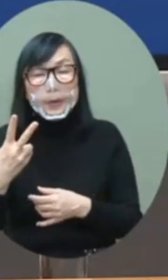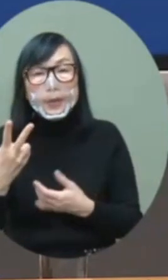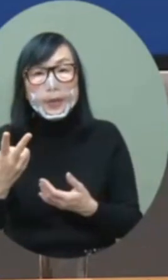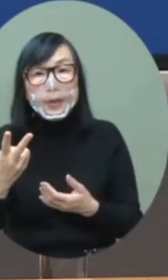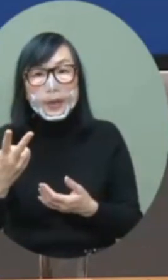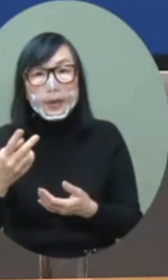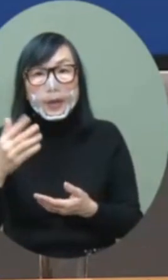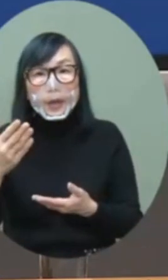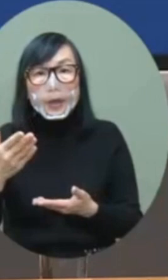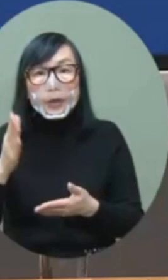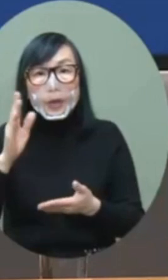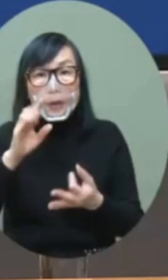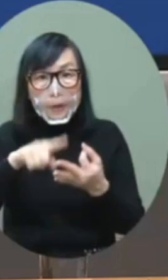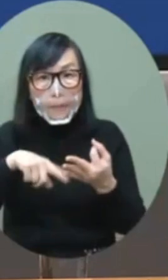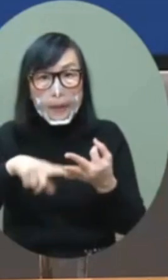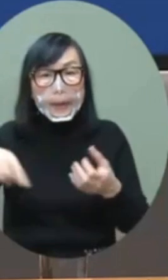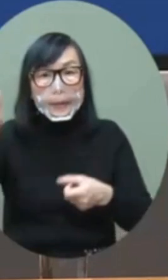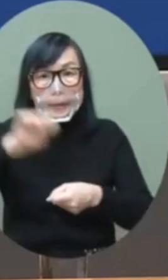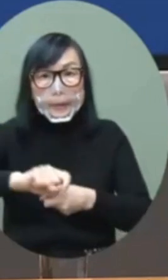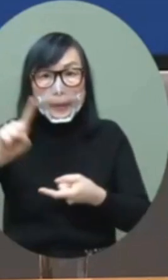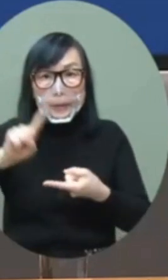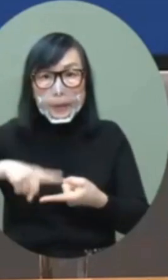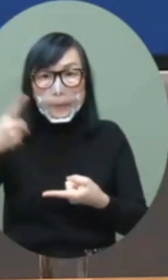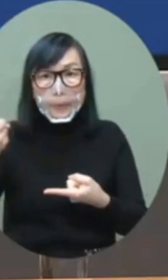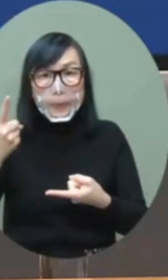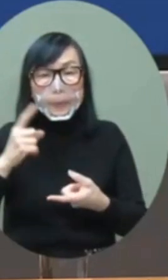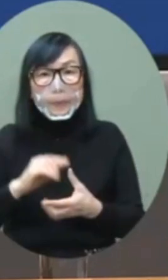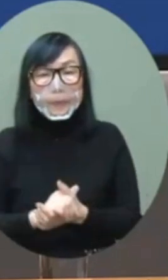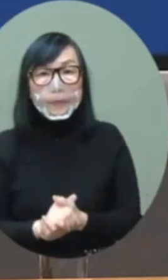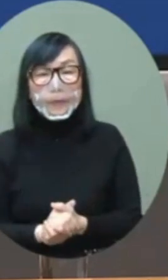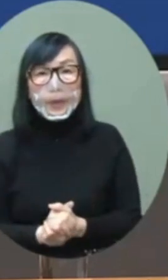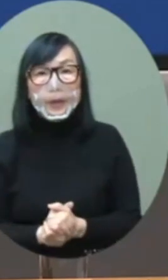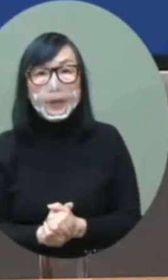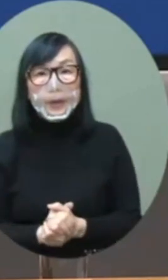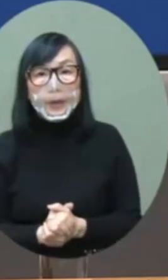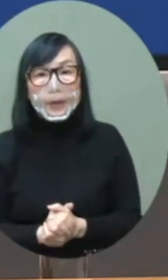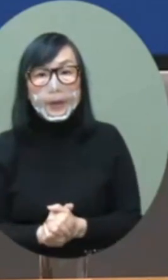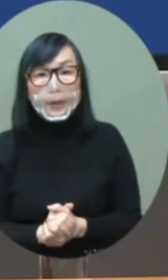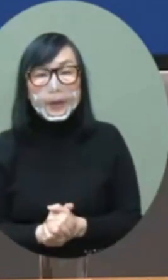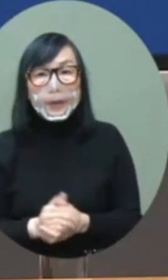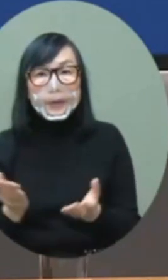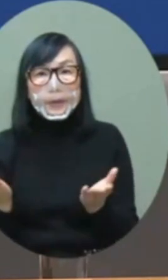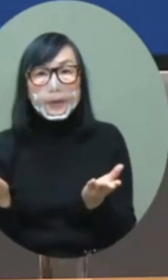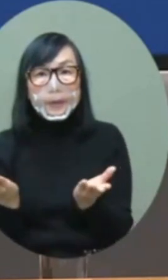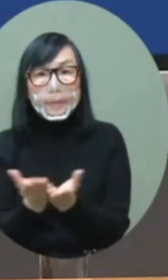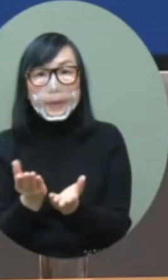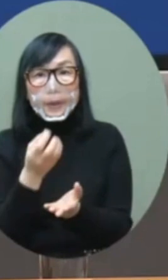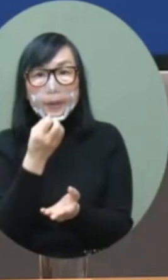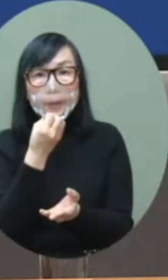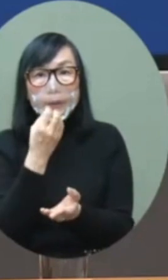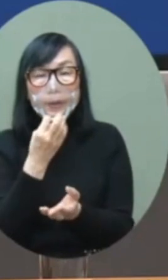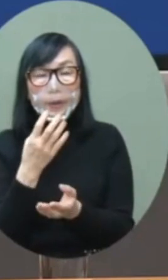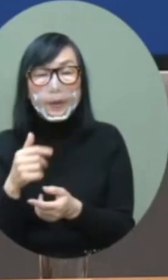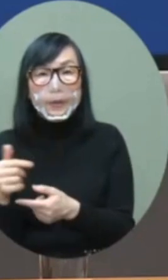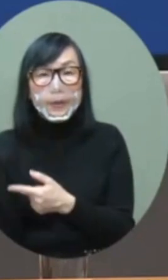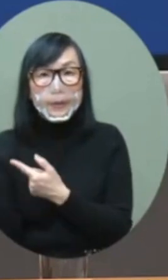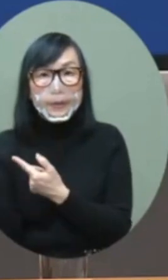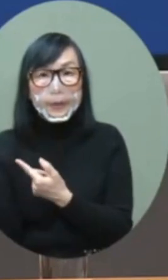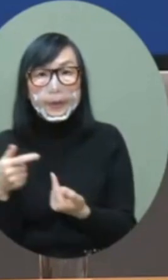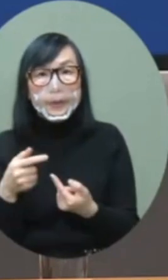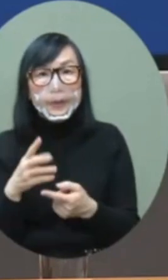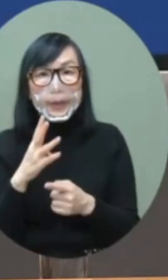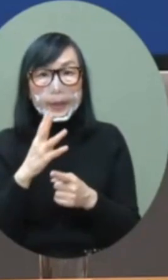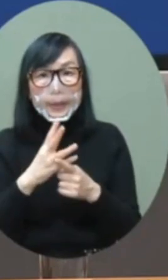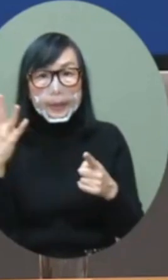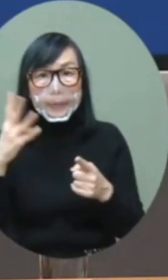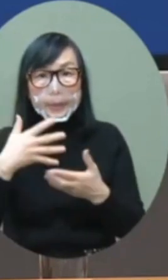a medium to long-term basis because of the abundant opportunities available to us under the 14th Five-Year Plan, under